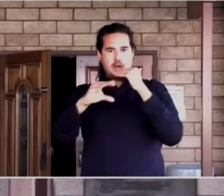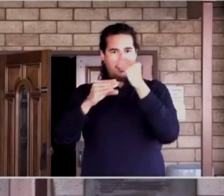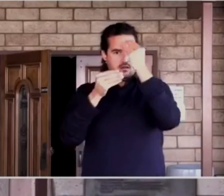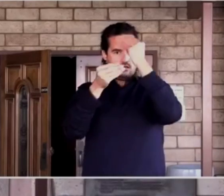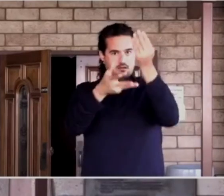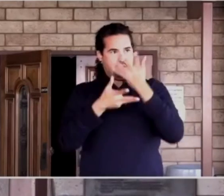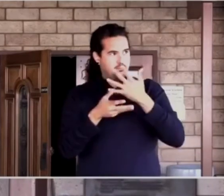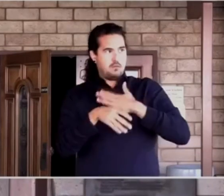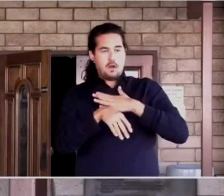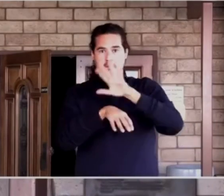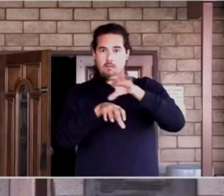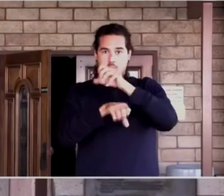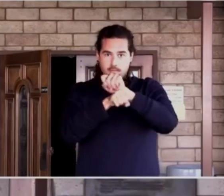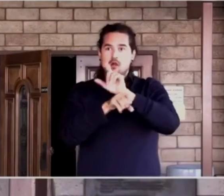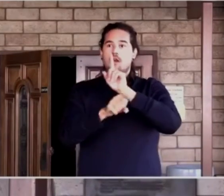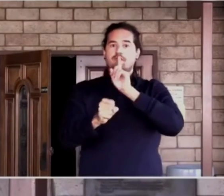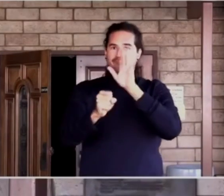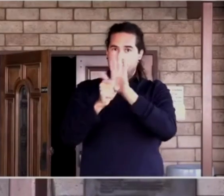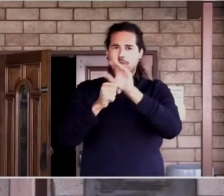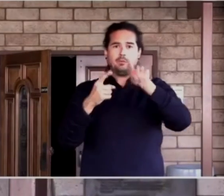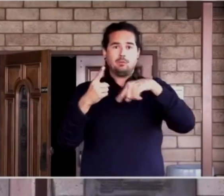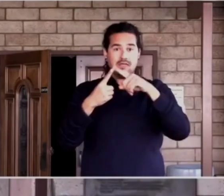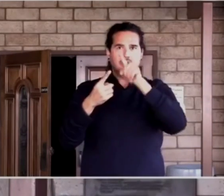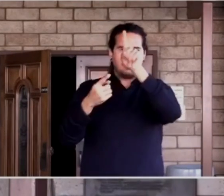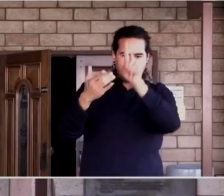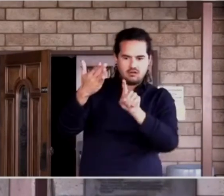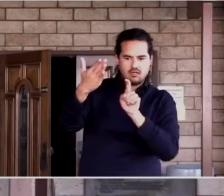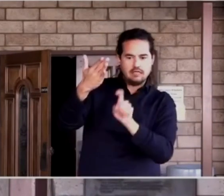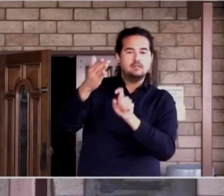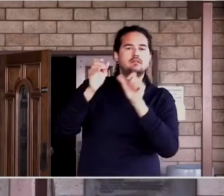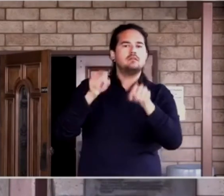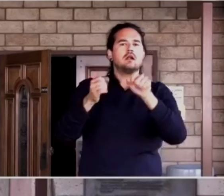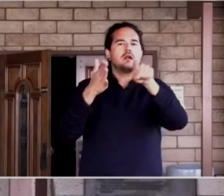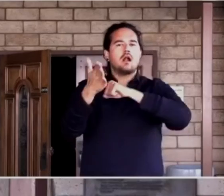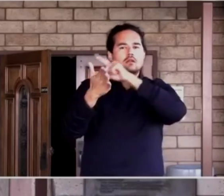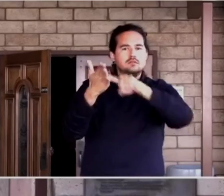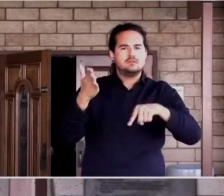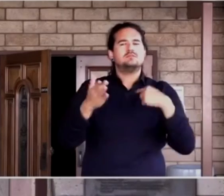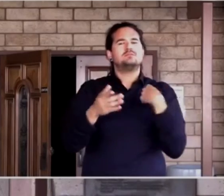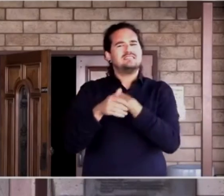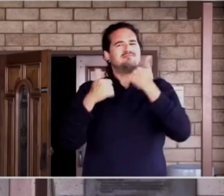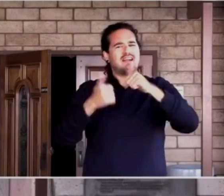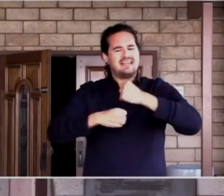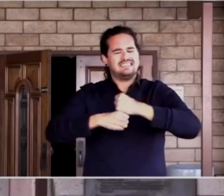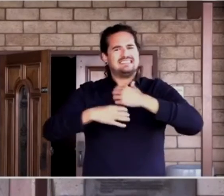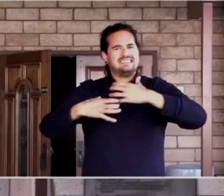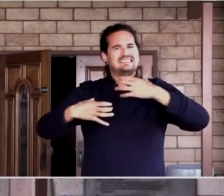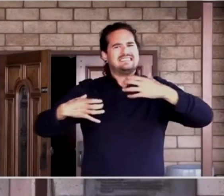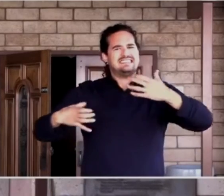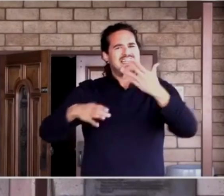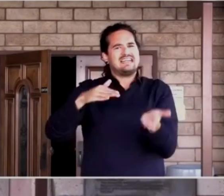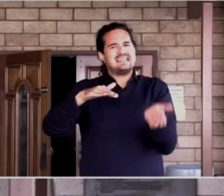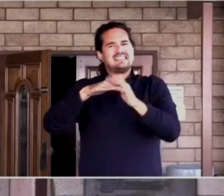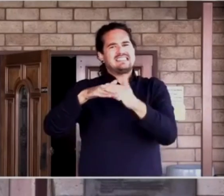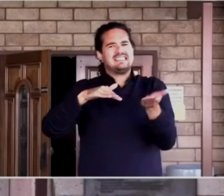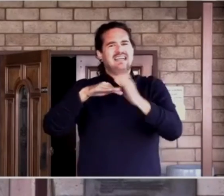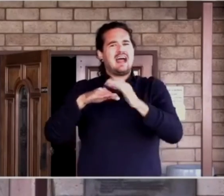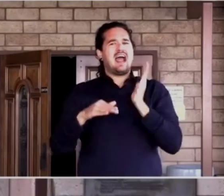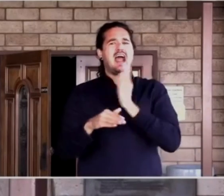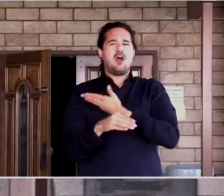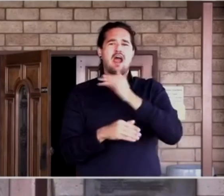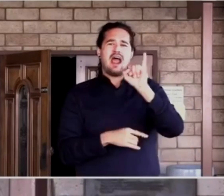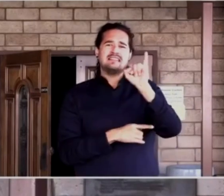so we're working on all three simultaneously to see which one we can achieve first, together with our various technical vendors and